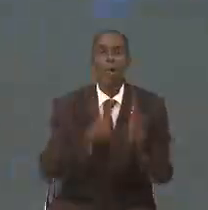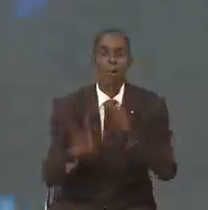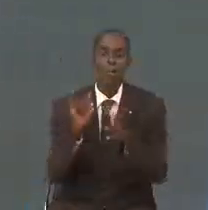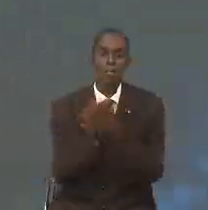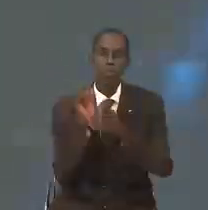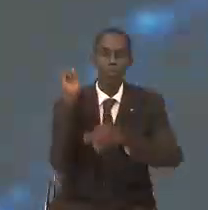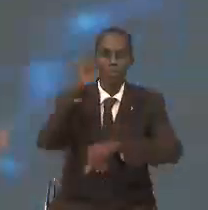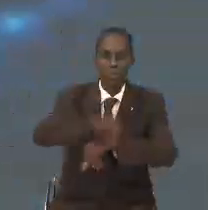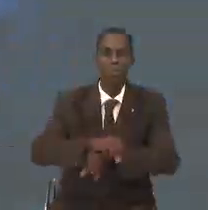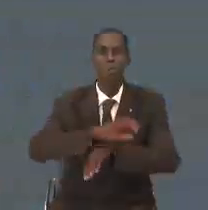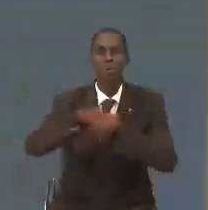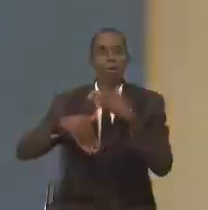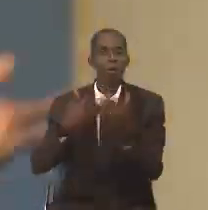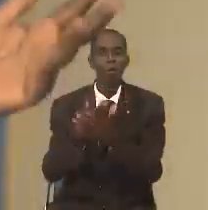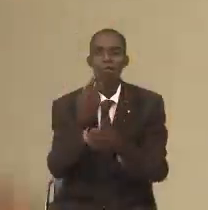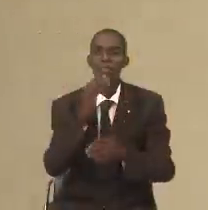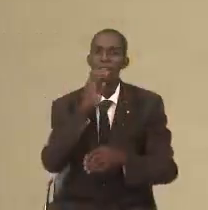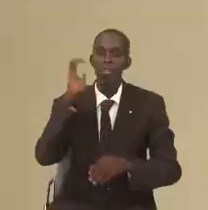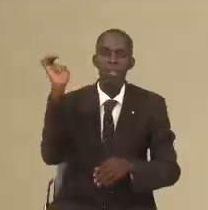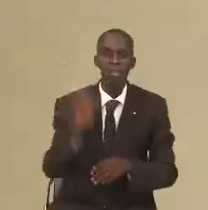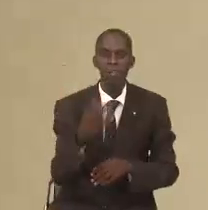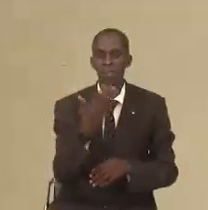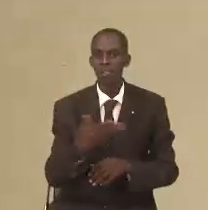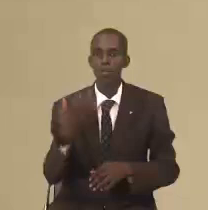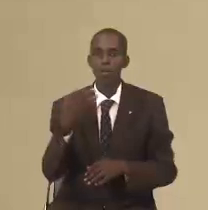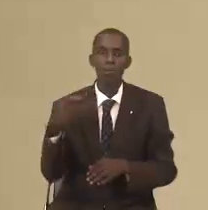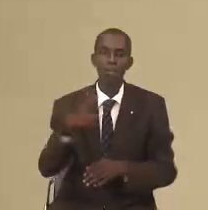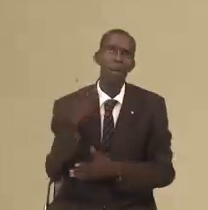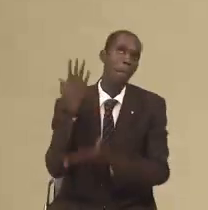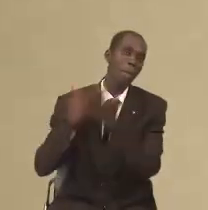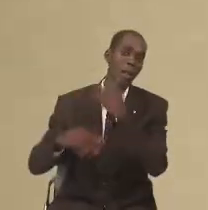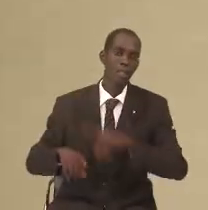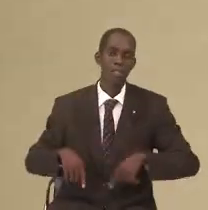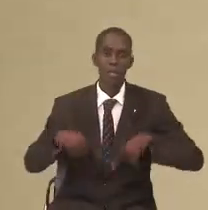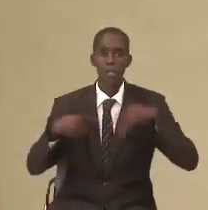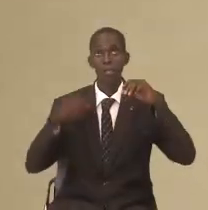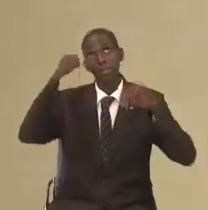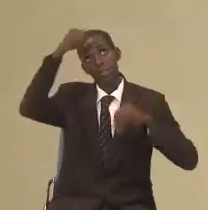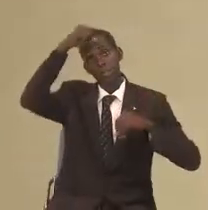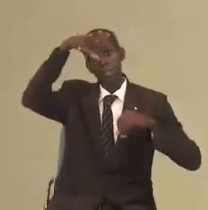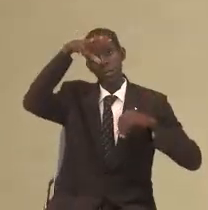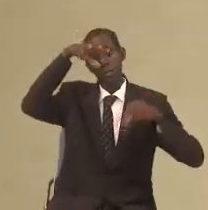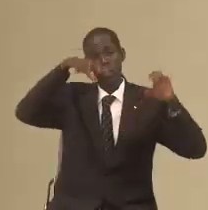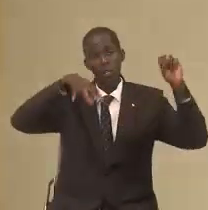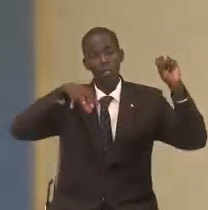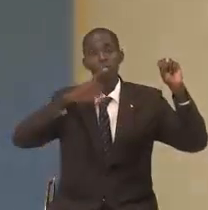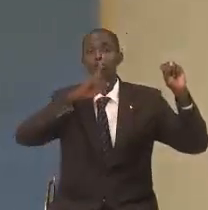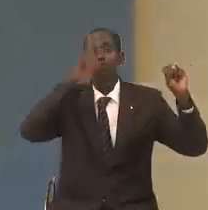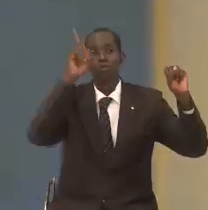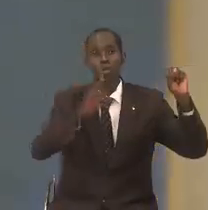overcome all the evil things of their past life. S is the surety of his